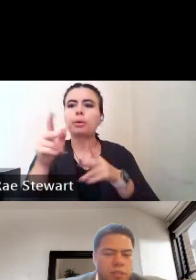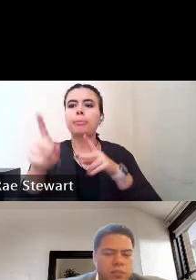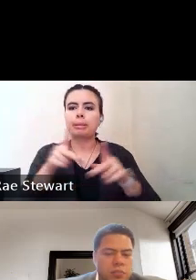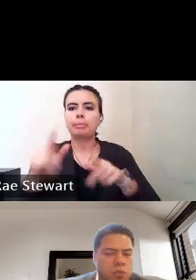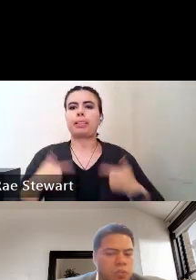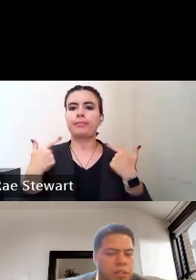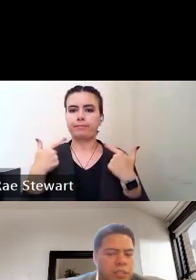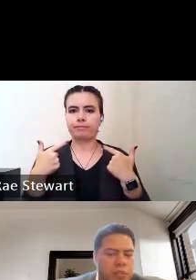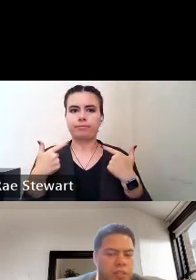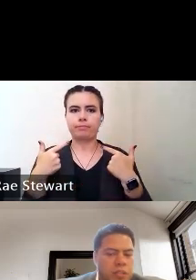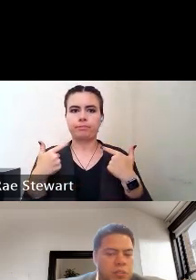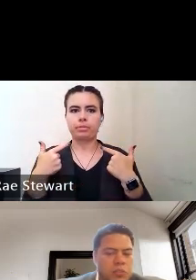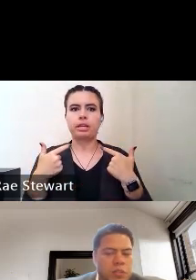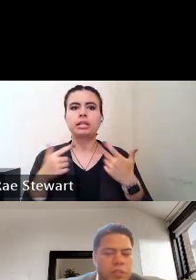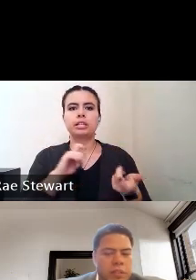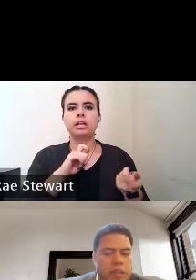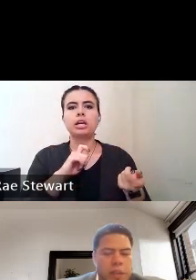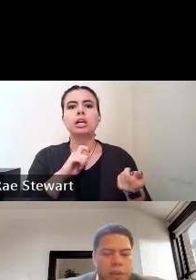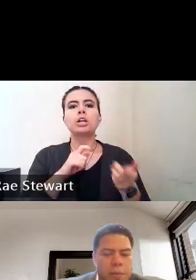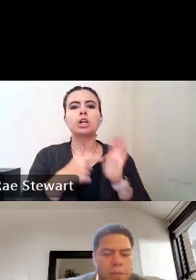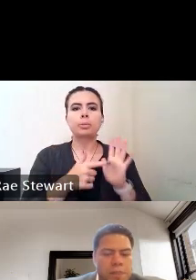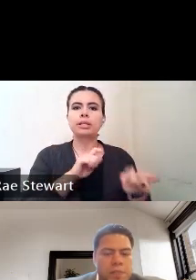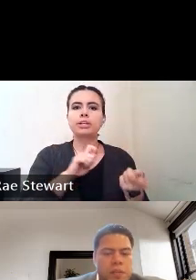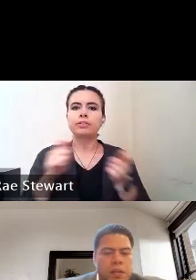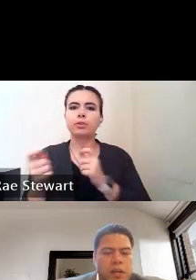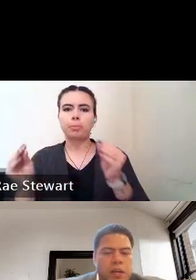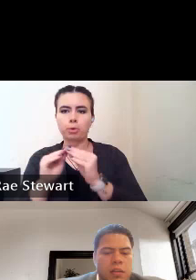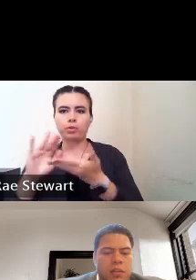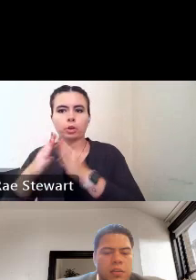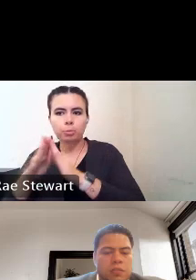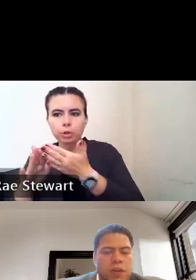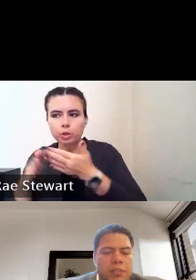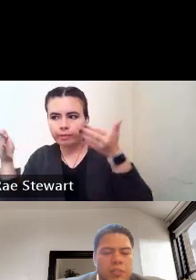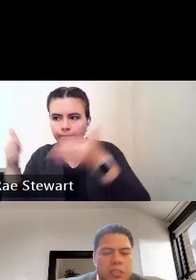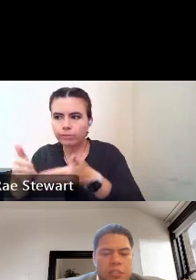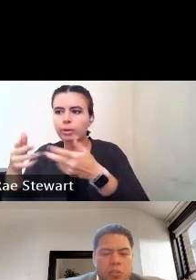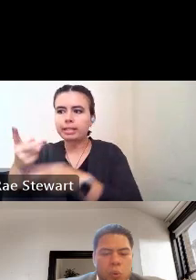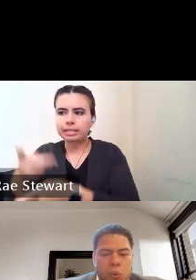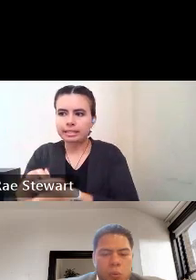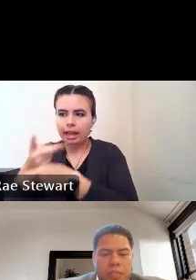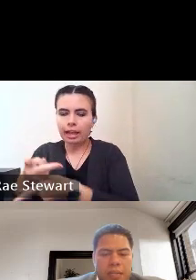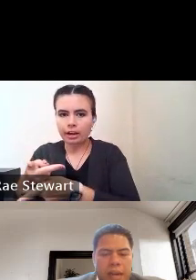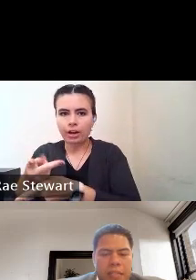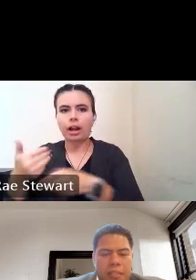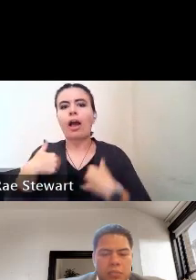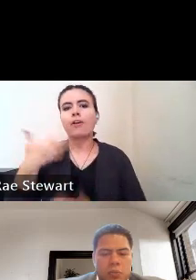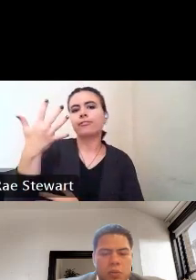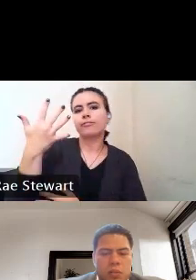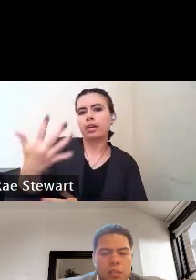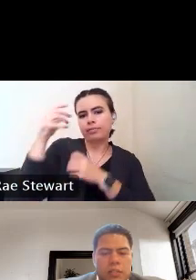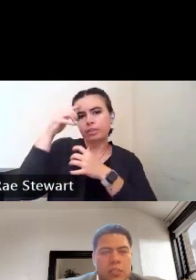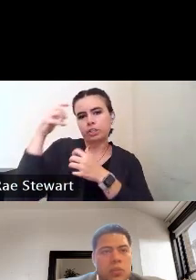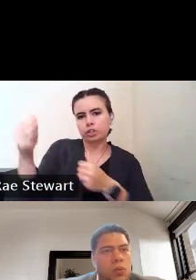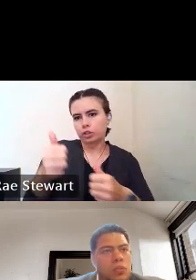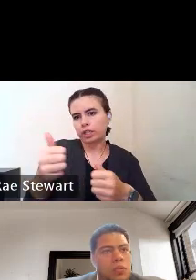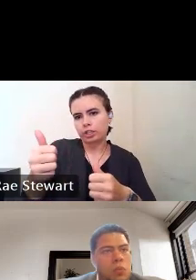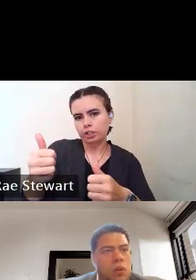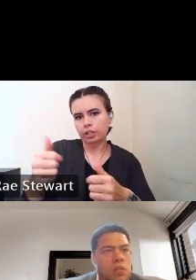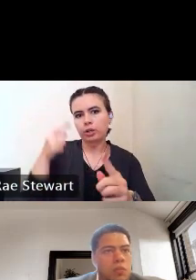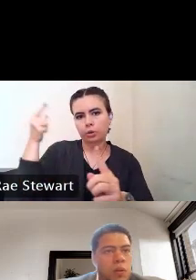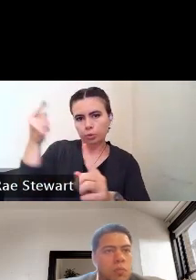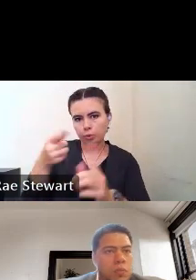shift to more of an integrated community-driven care. There are 5 strategic goals that guide this work, and these